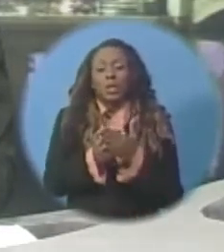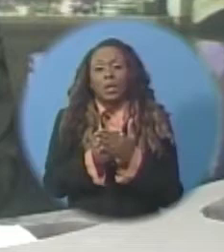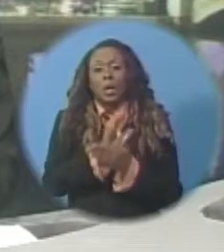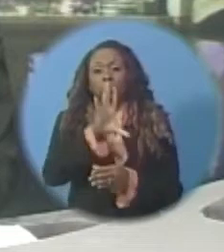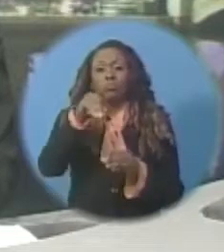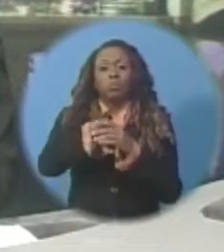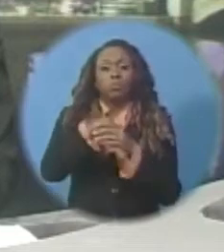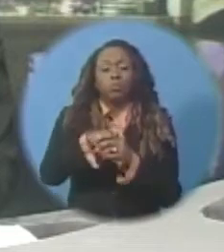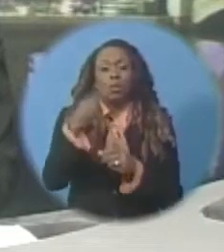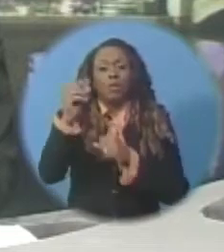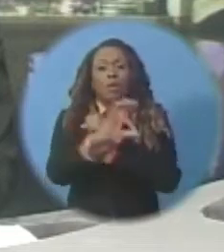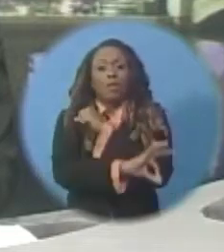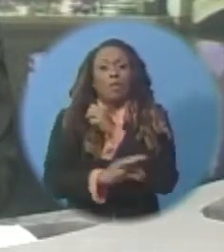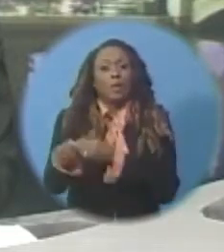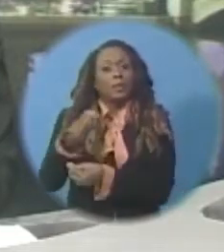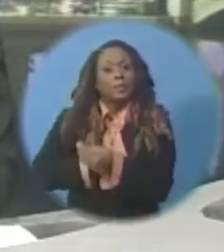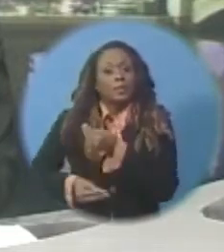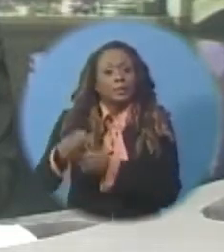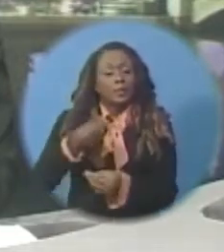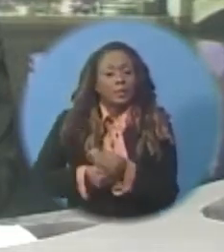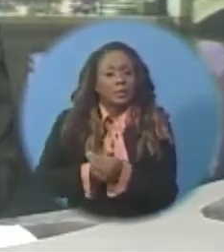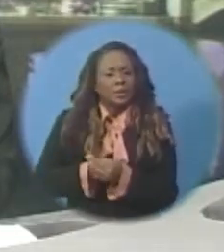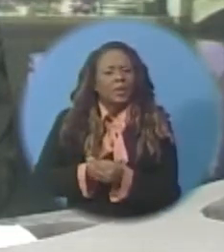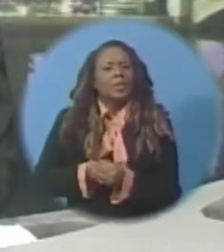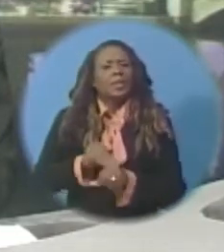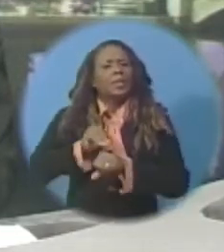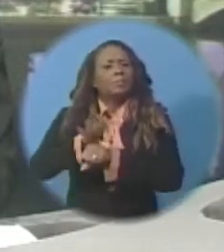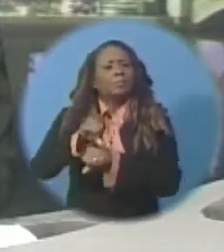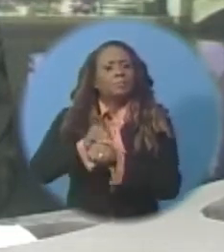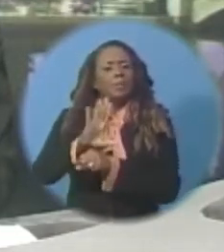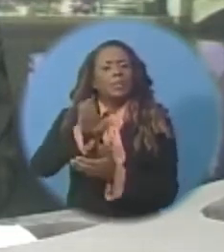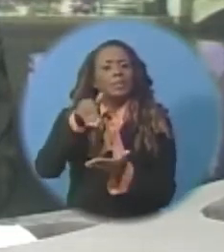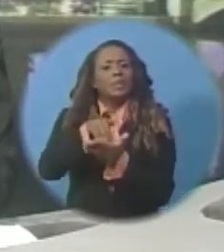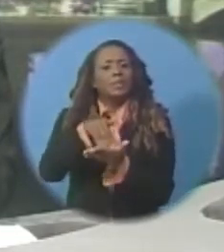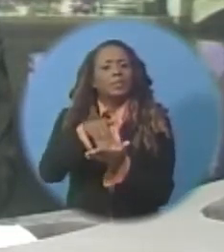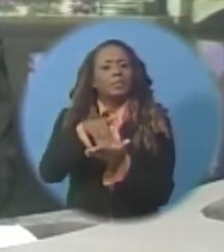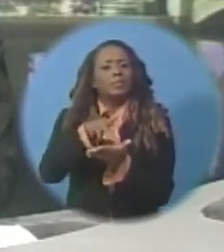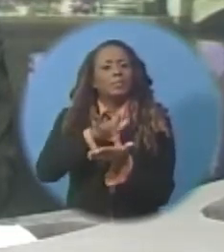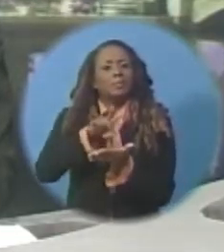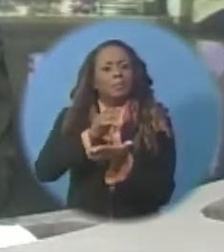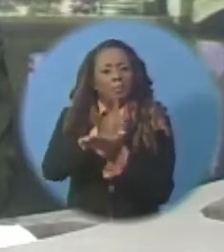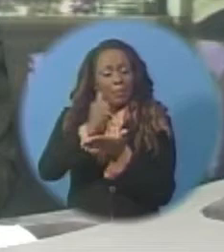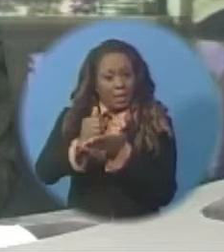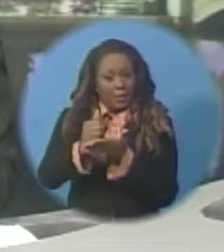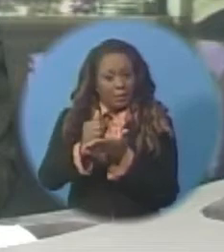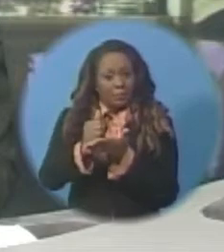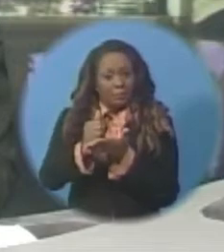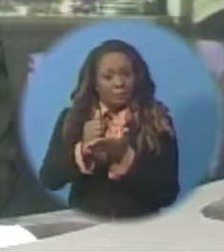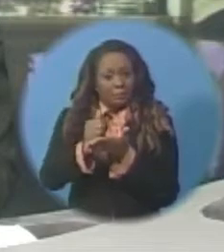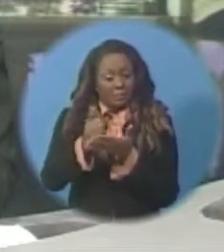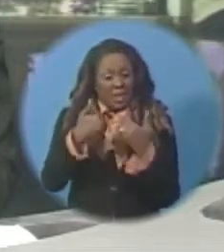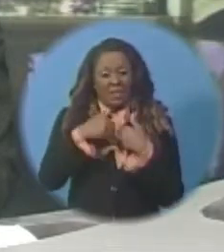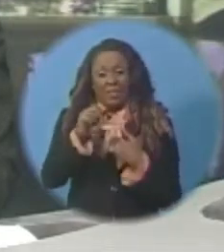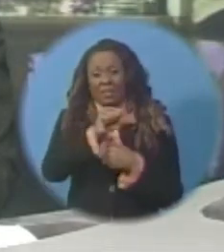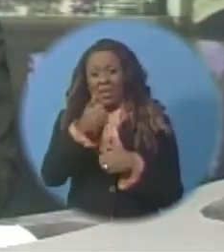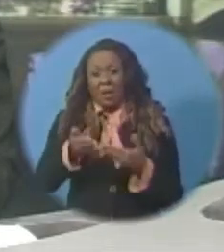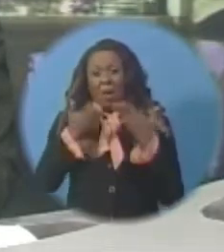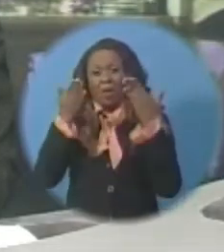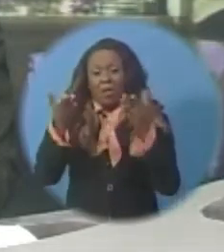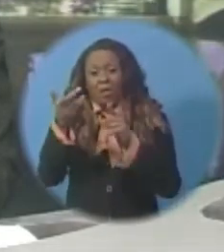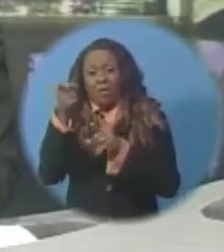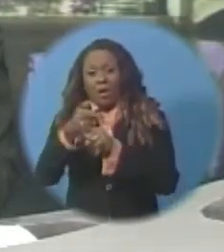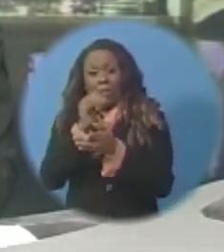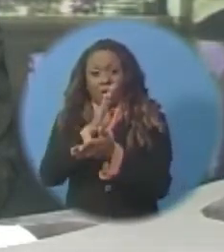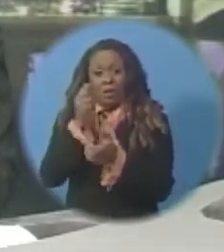exchange. He also disclosed that he has advised the Central Bank of Barbados of an offer from a regional commercial bank to